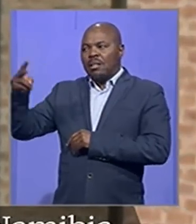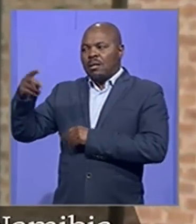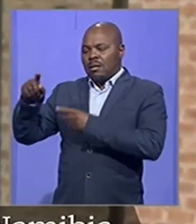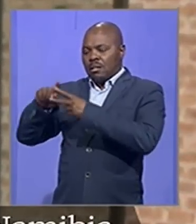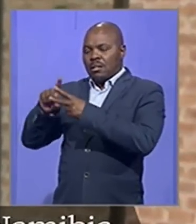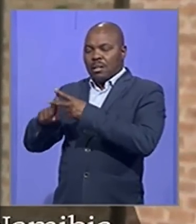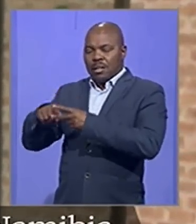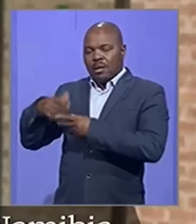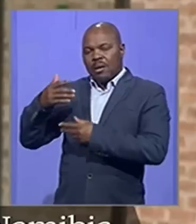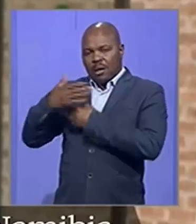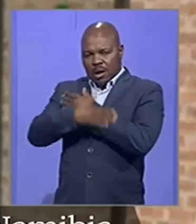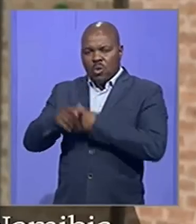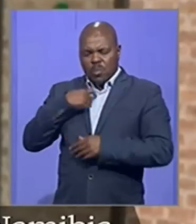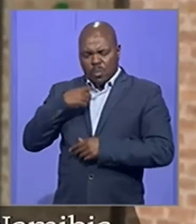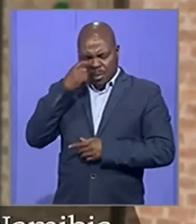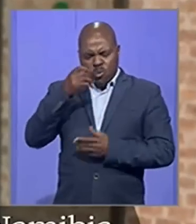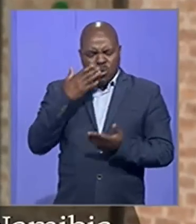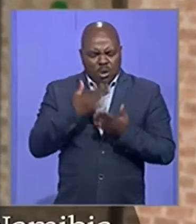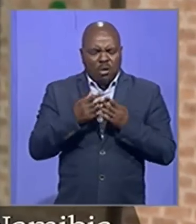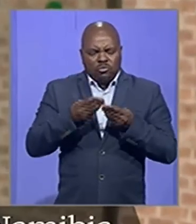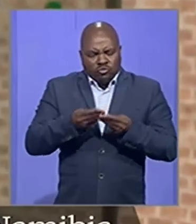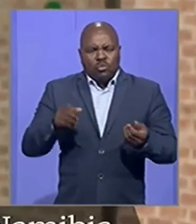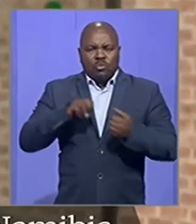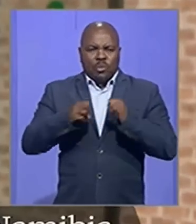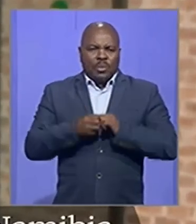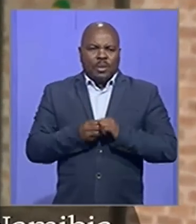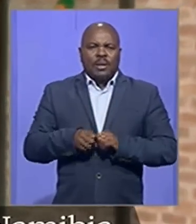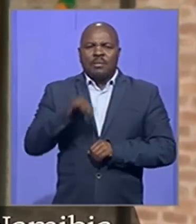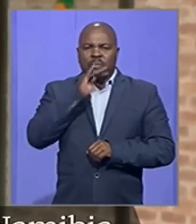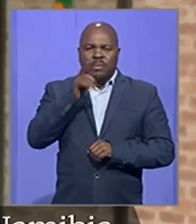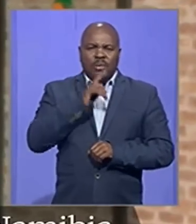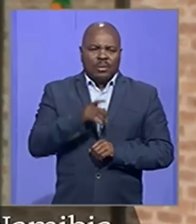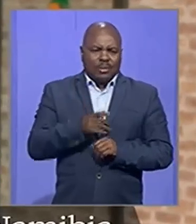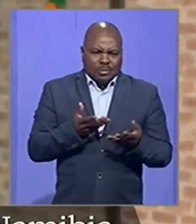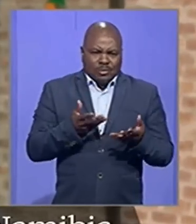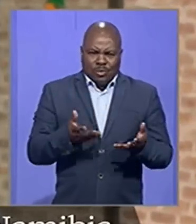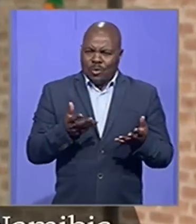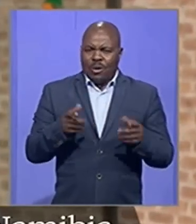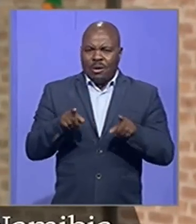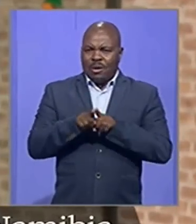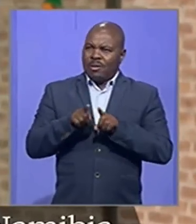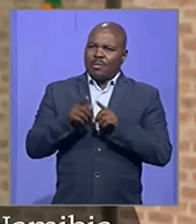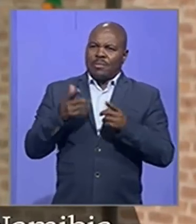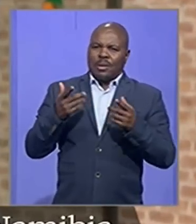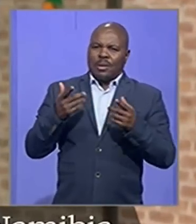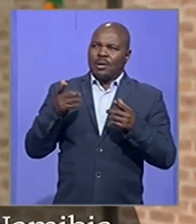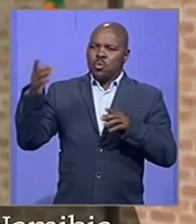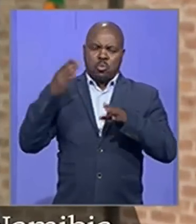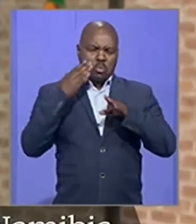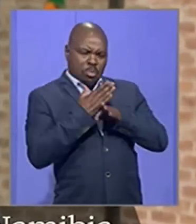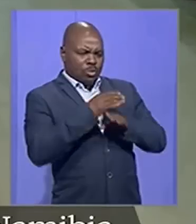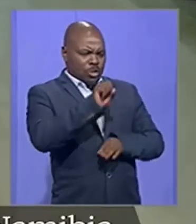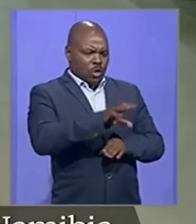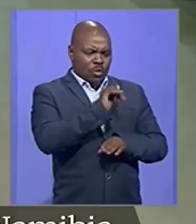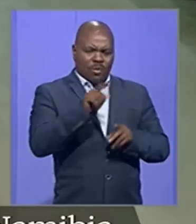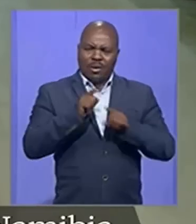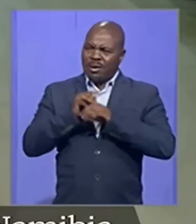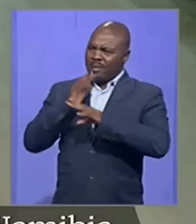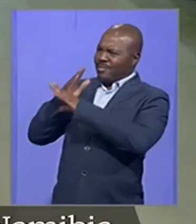believe we can find an amicable solution. I don't think we need to end up with situations where, you block our products, we'll block